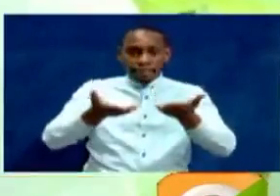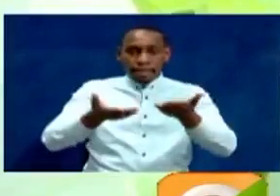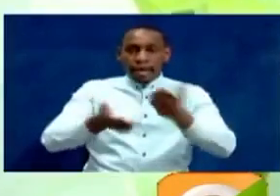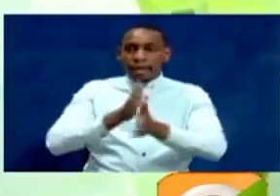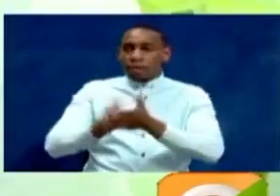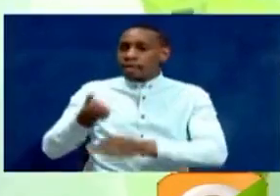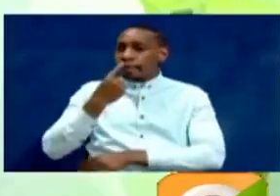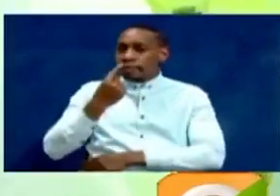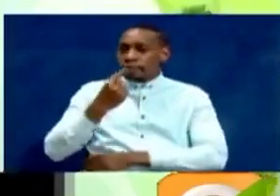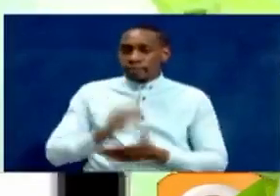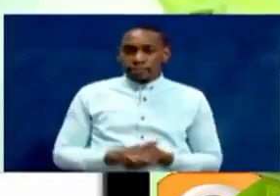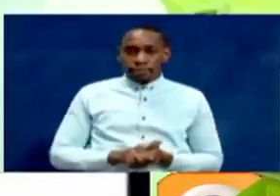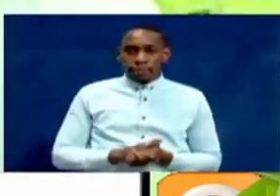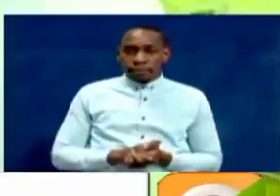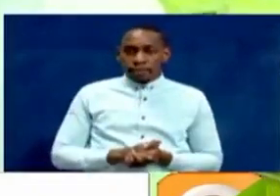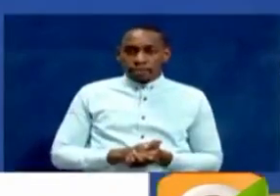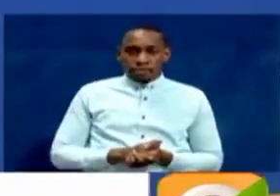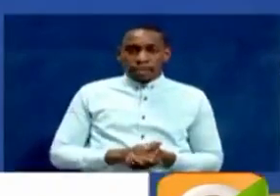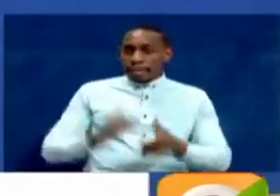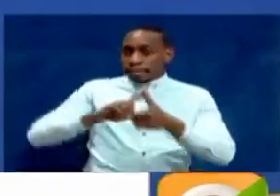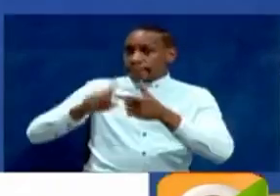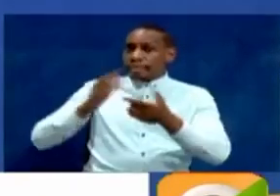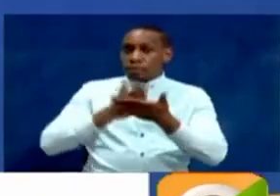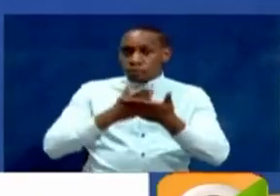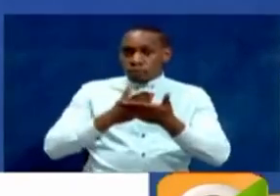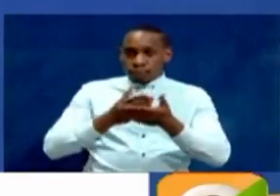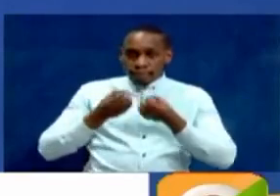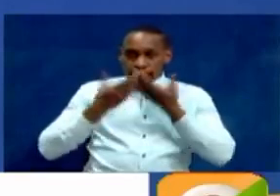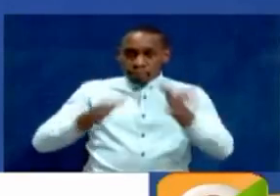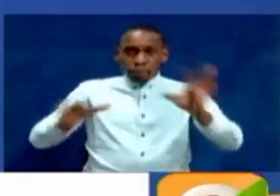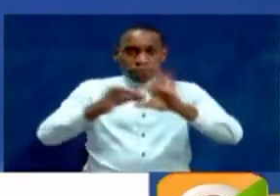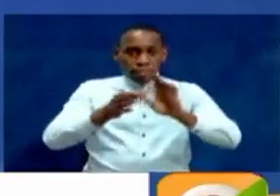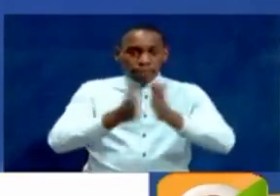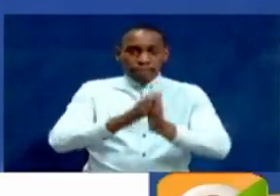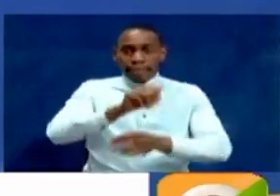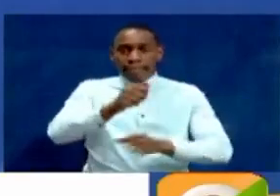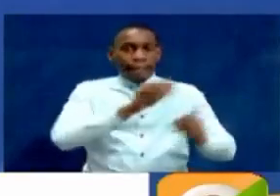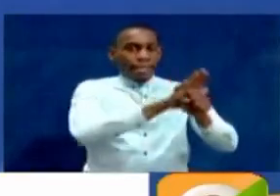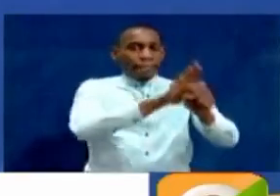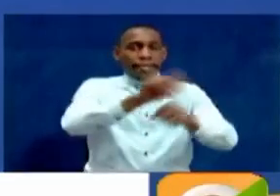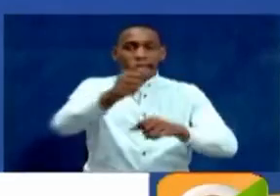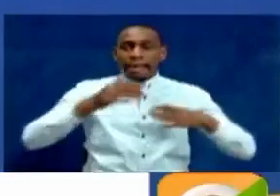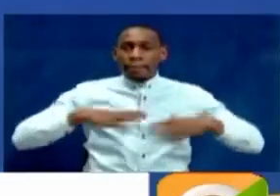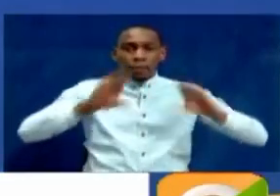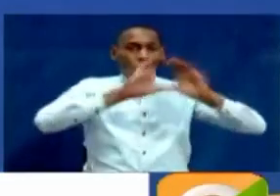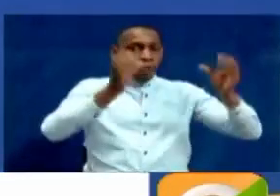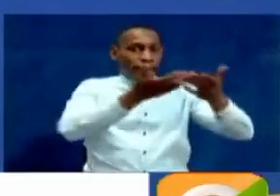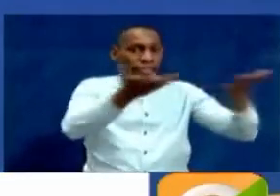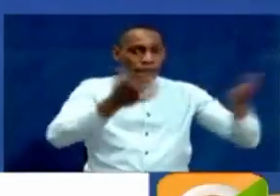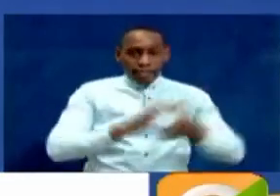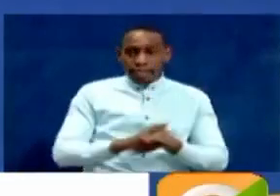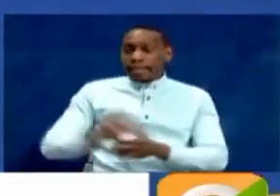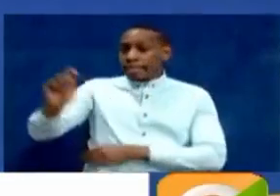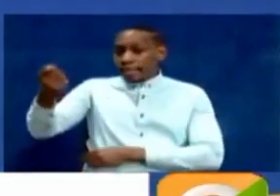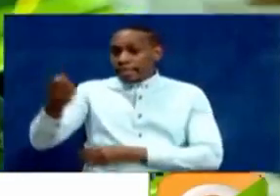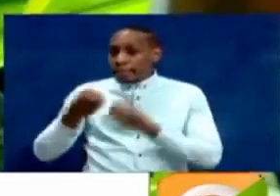no vaccine or what we call a placebo. Then, of course, this data is combined with that from thousands of other people globally. So it's not just